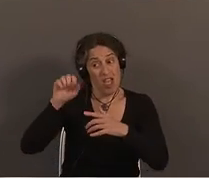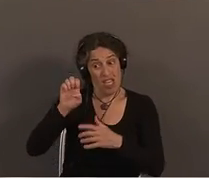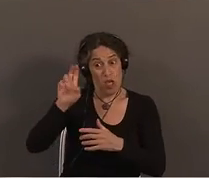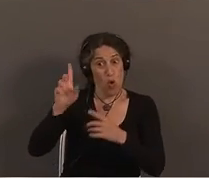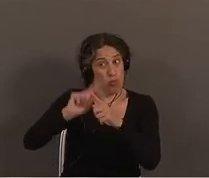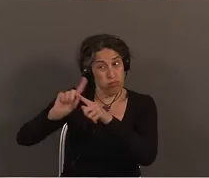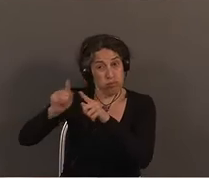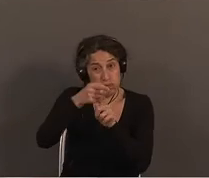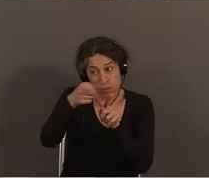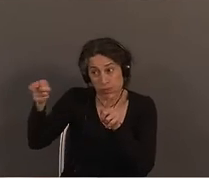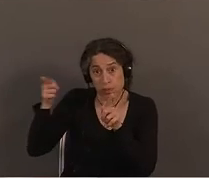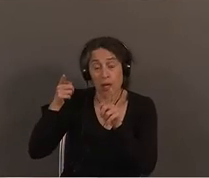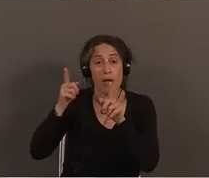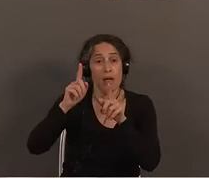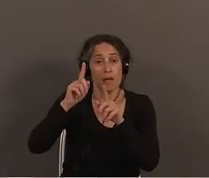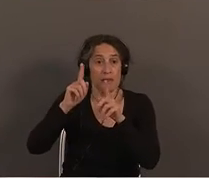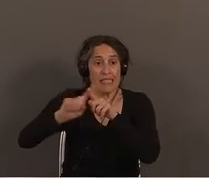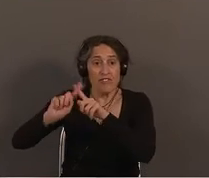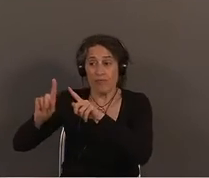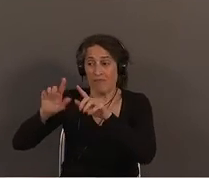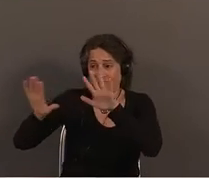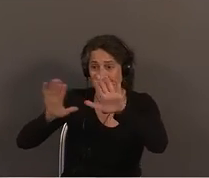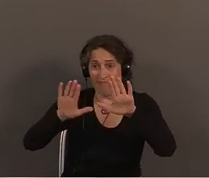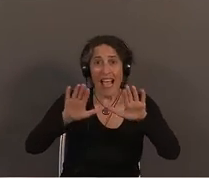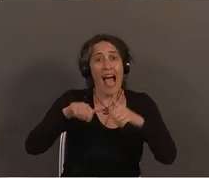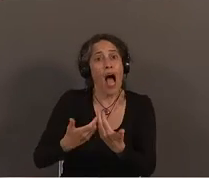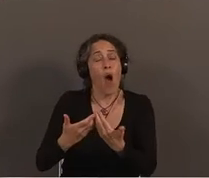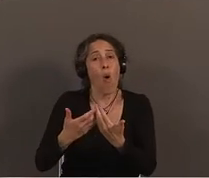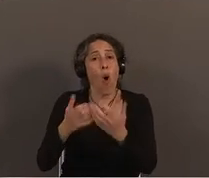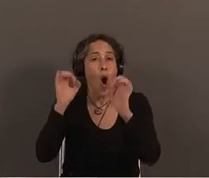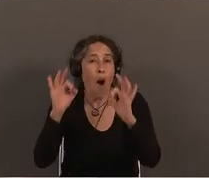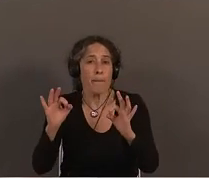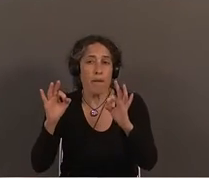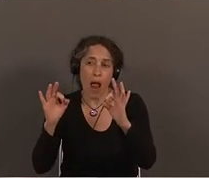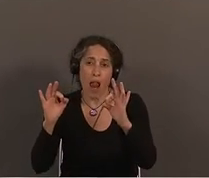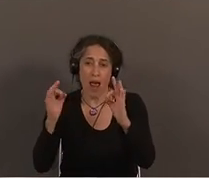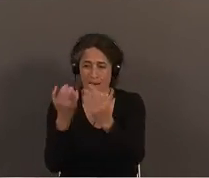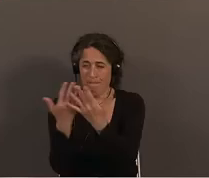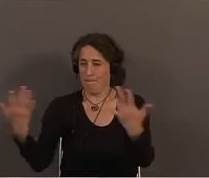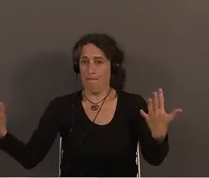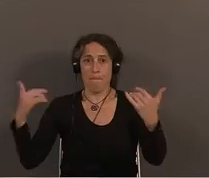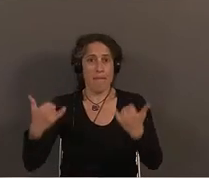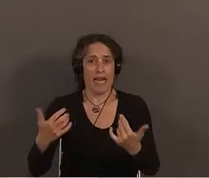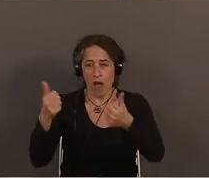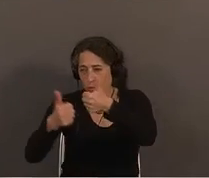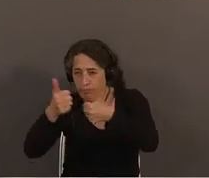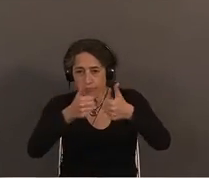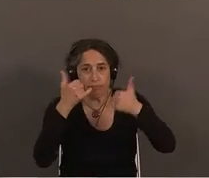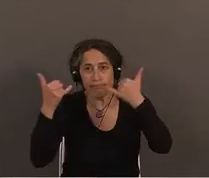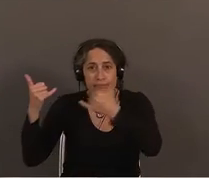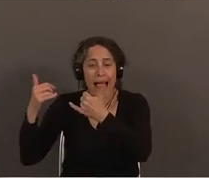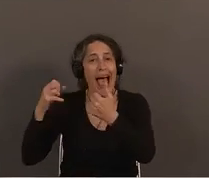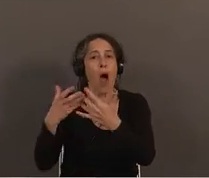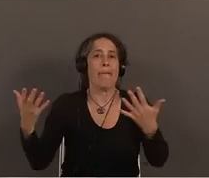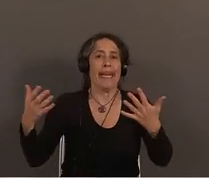in Europe, operate market by market. What is the optimum number of operators operators in each market to ensure the right level